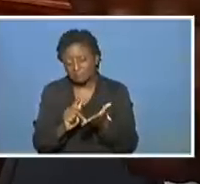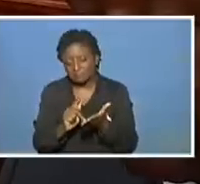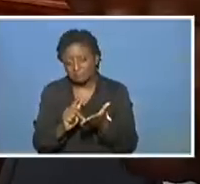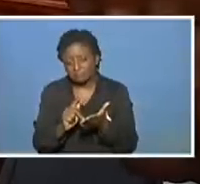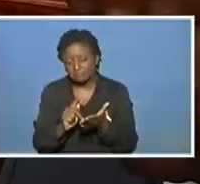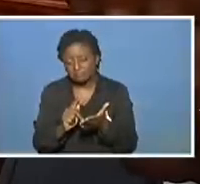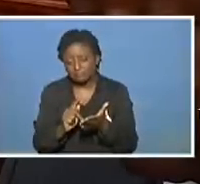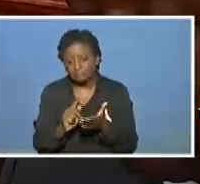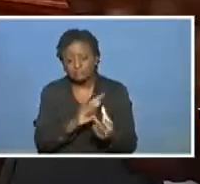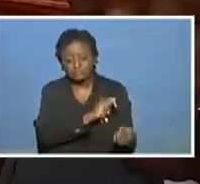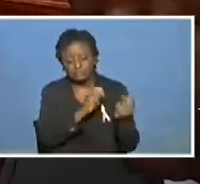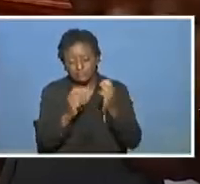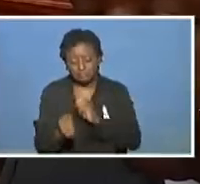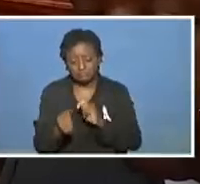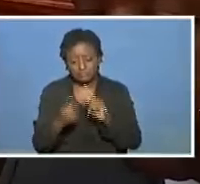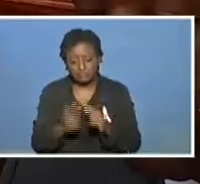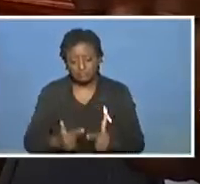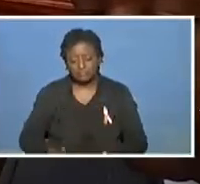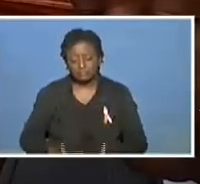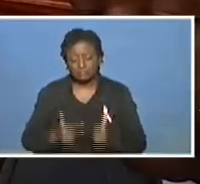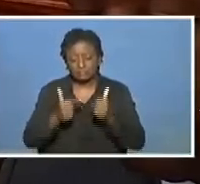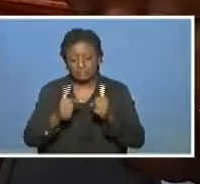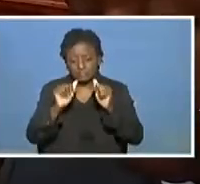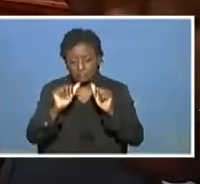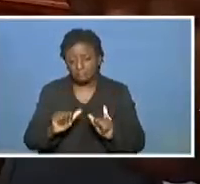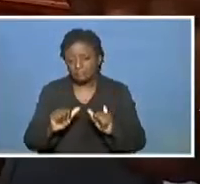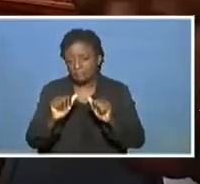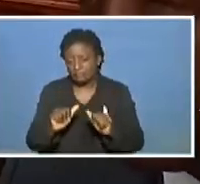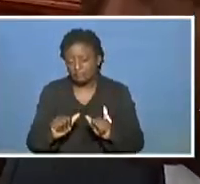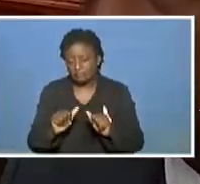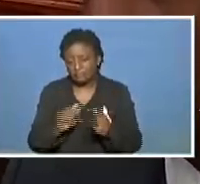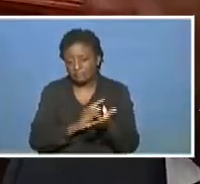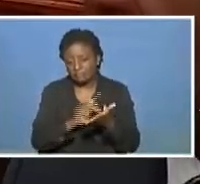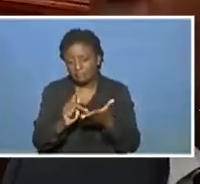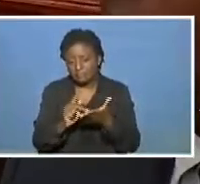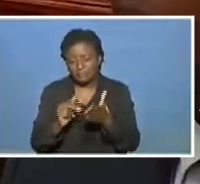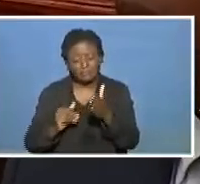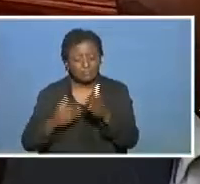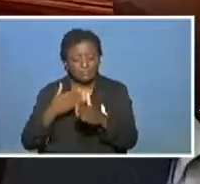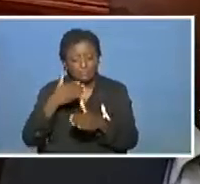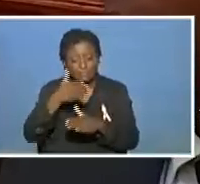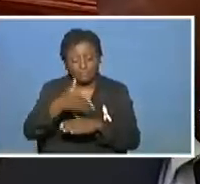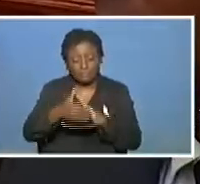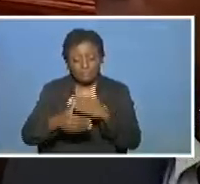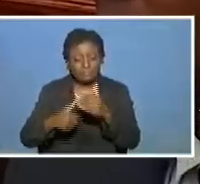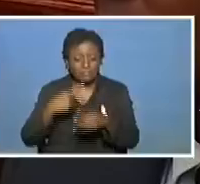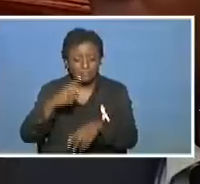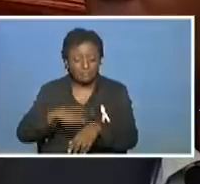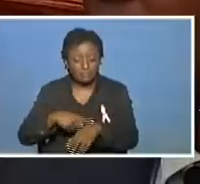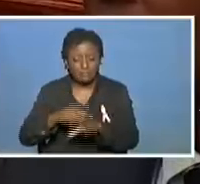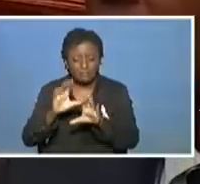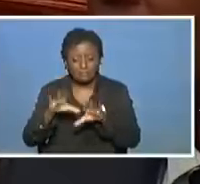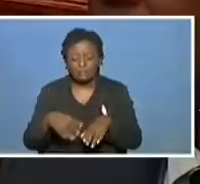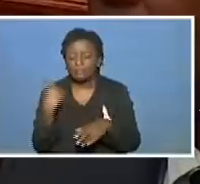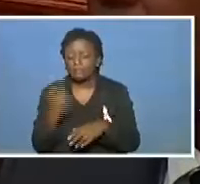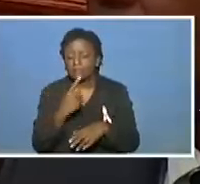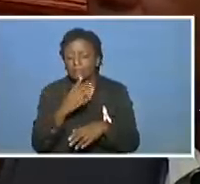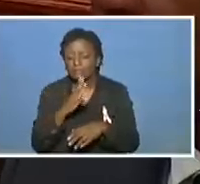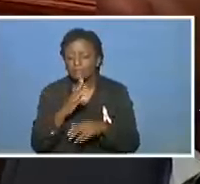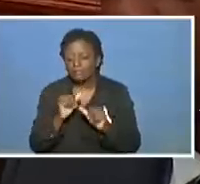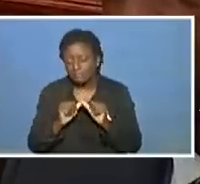to a livable wage over time can only be sustained and implemented if there are